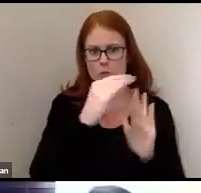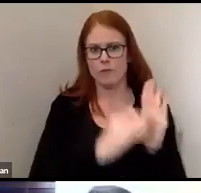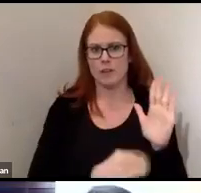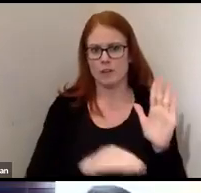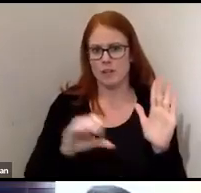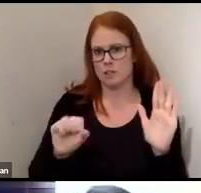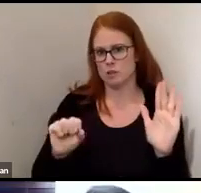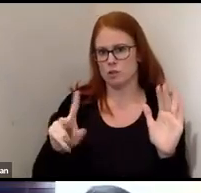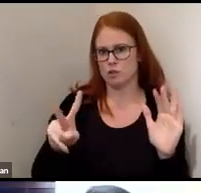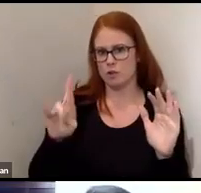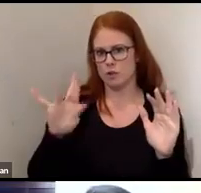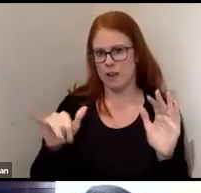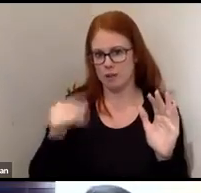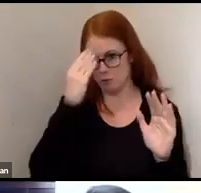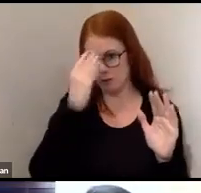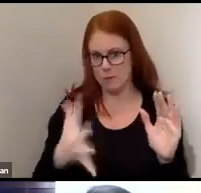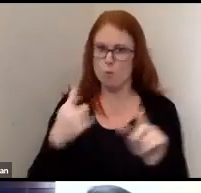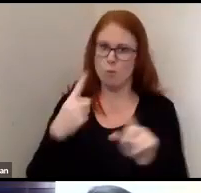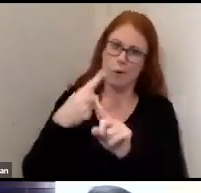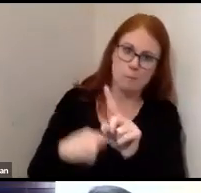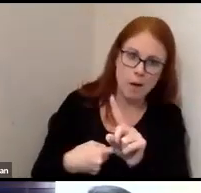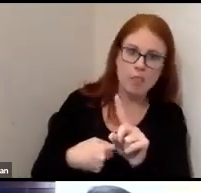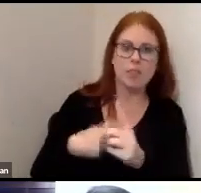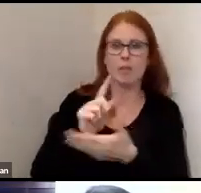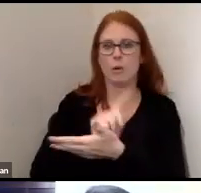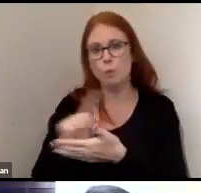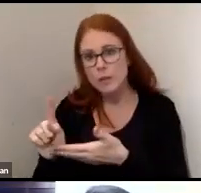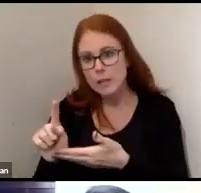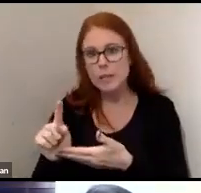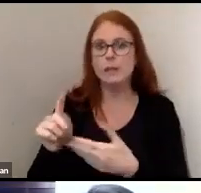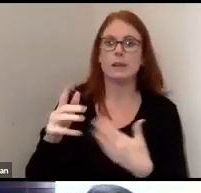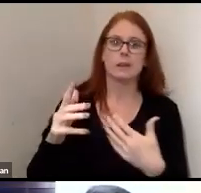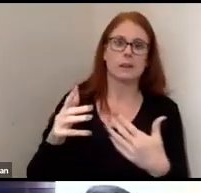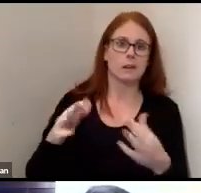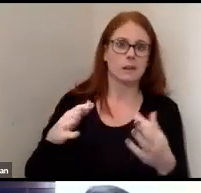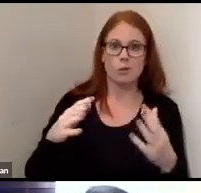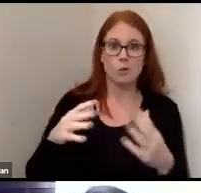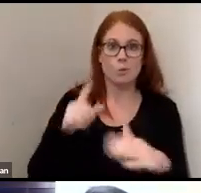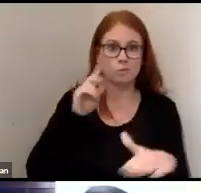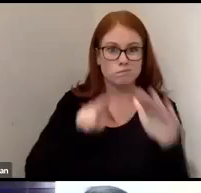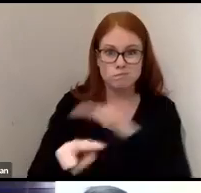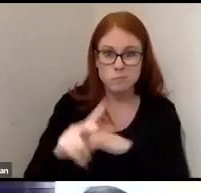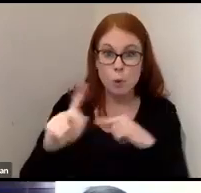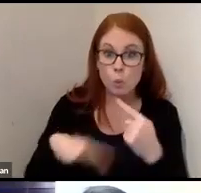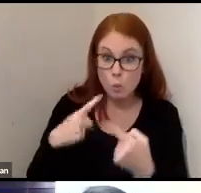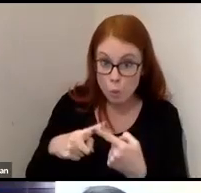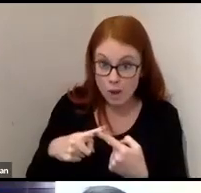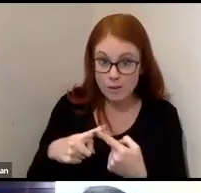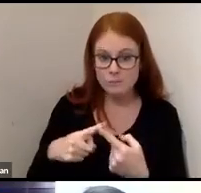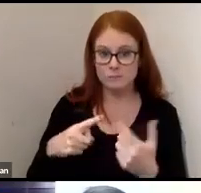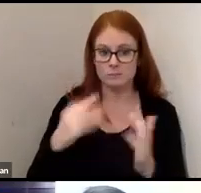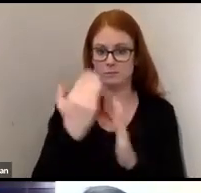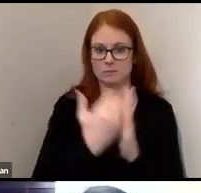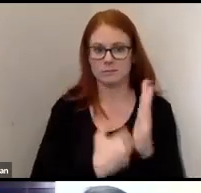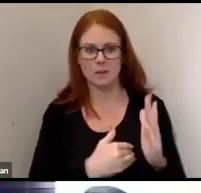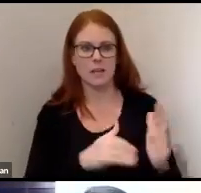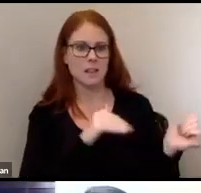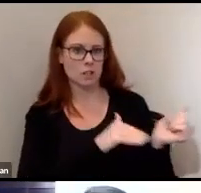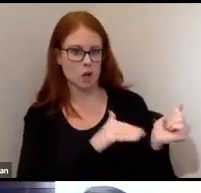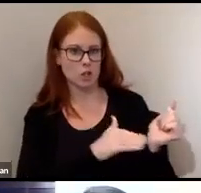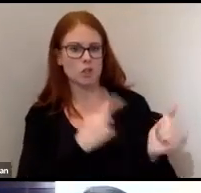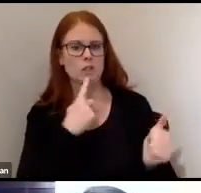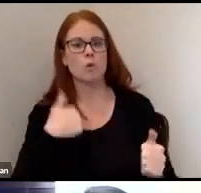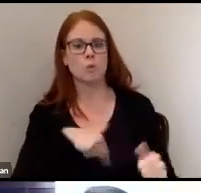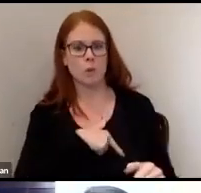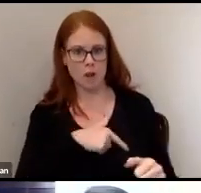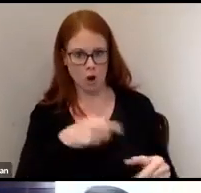know, is it a month? Is it a week? You know, is there any way to ballpark it? We are letting people know that we